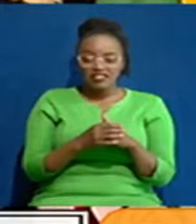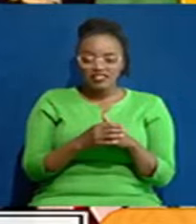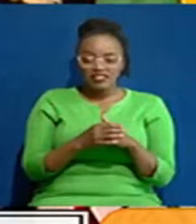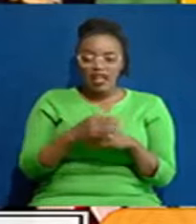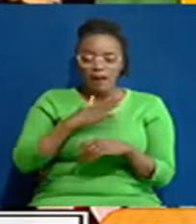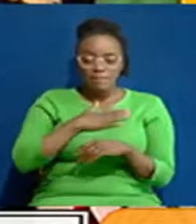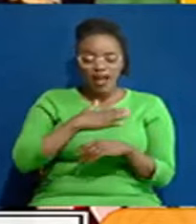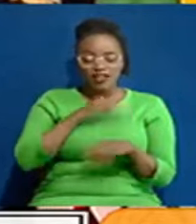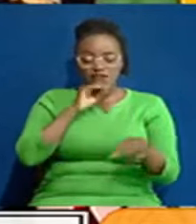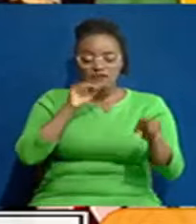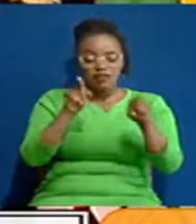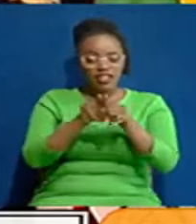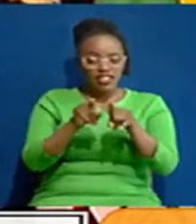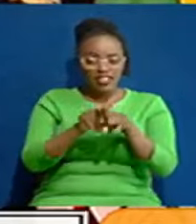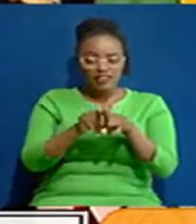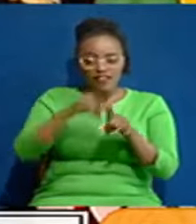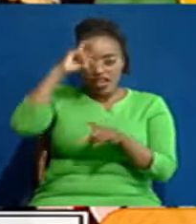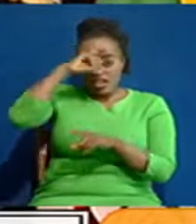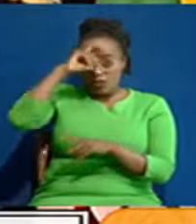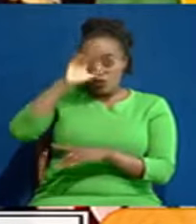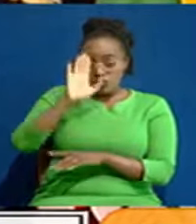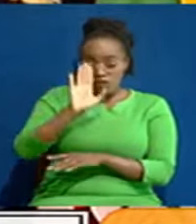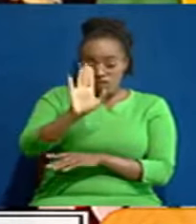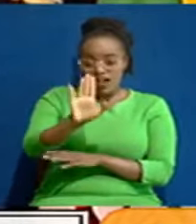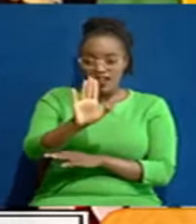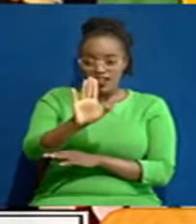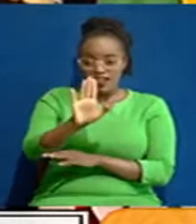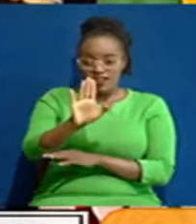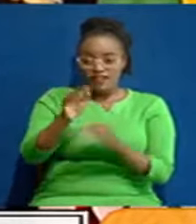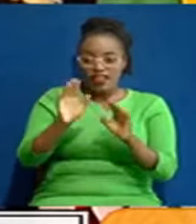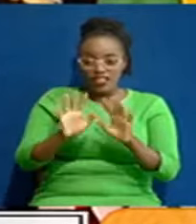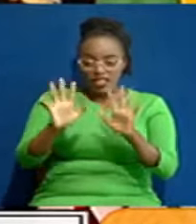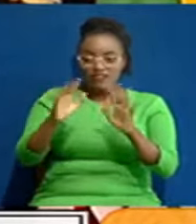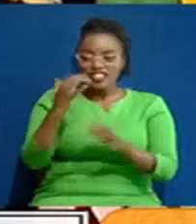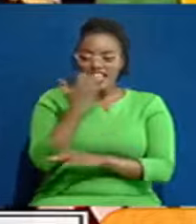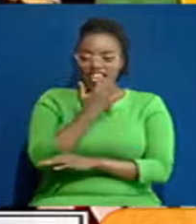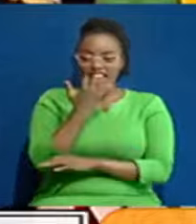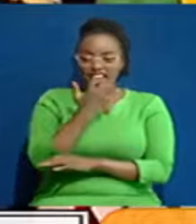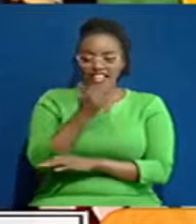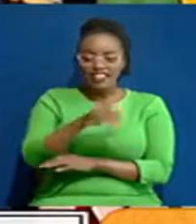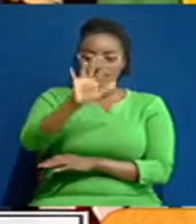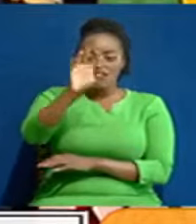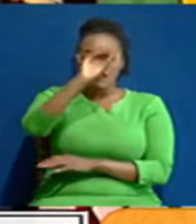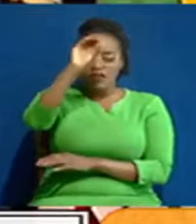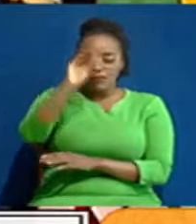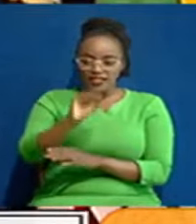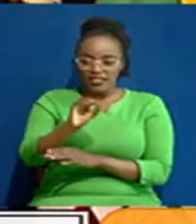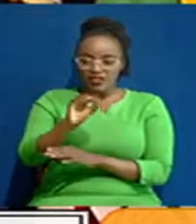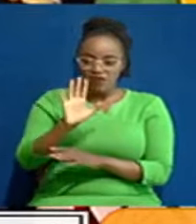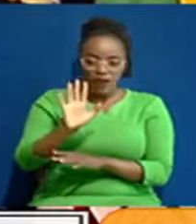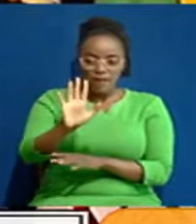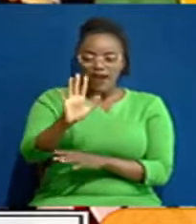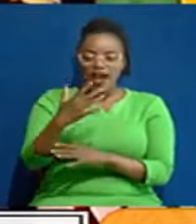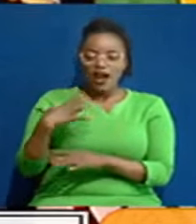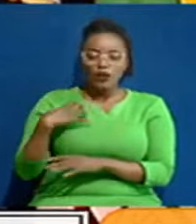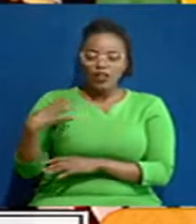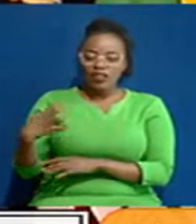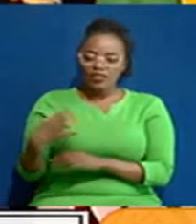my late brother, in his wisdom, left regarding Gachagua 5% of his